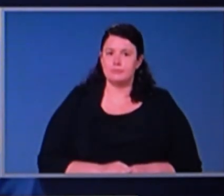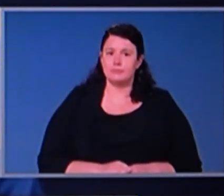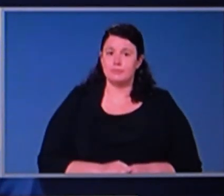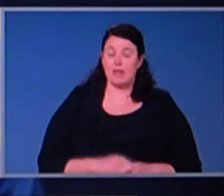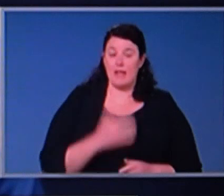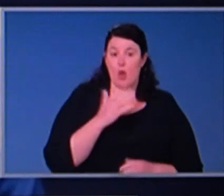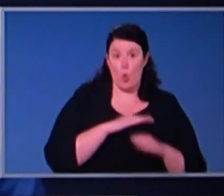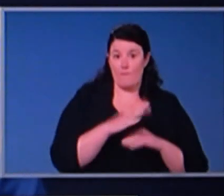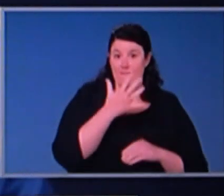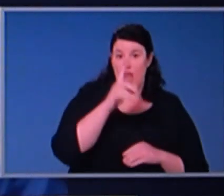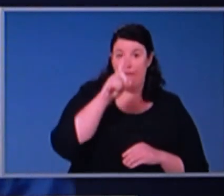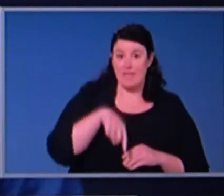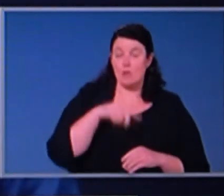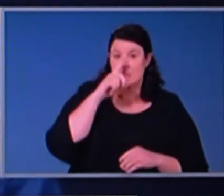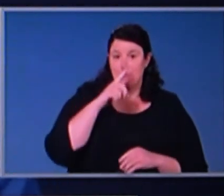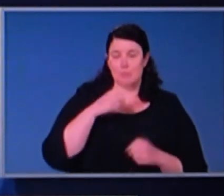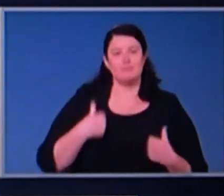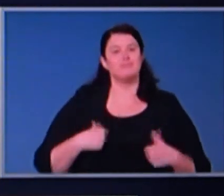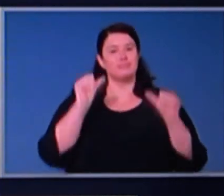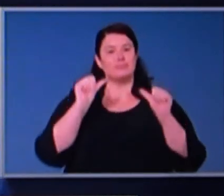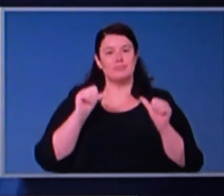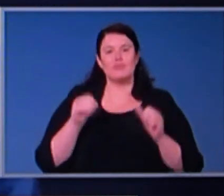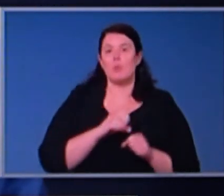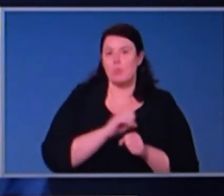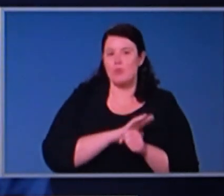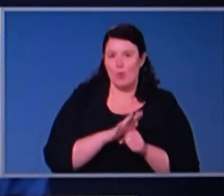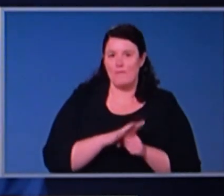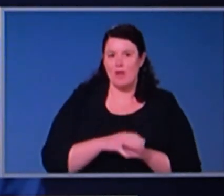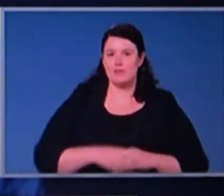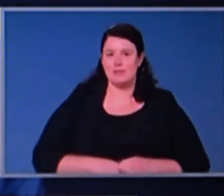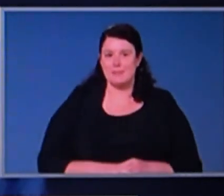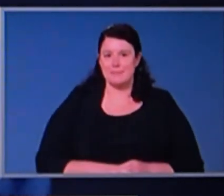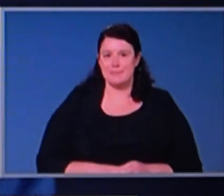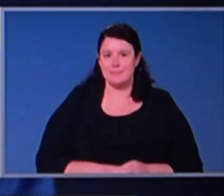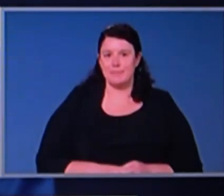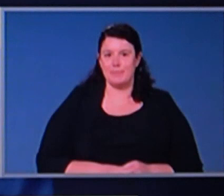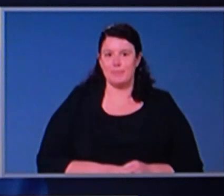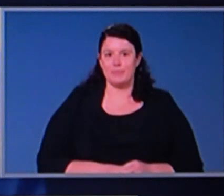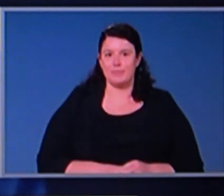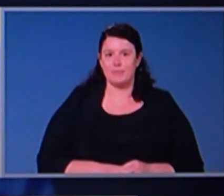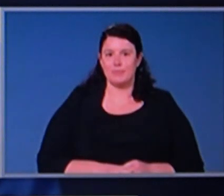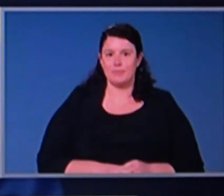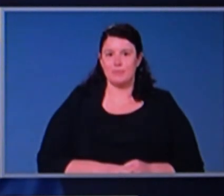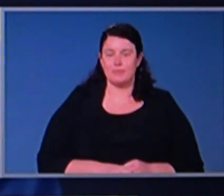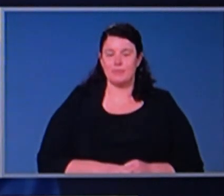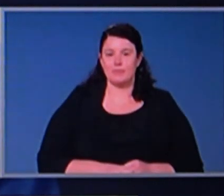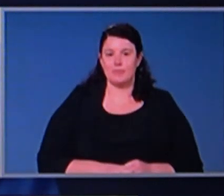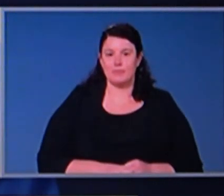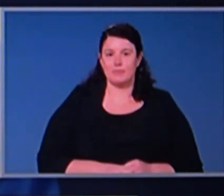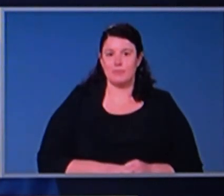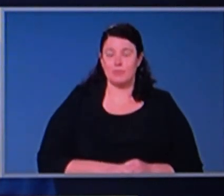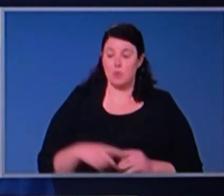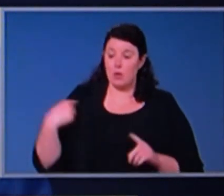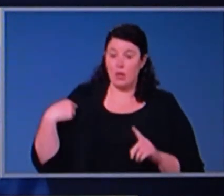have now recovered. As I'll show you later, we're still continuing the same sort of pattern we've seen for the last week,